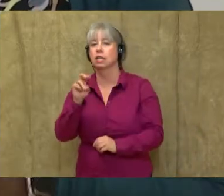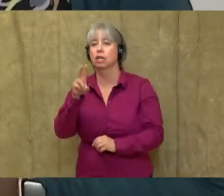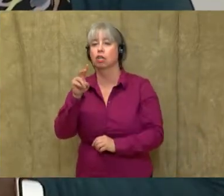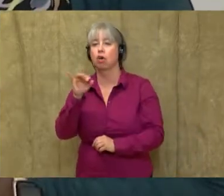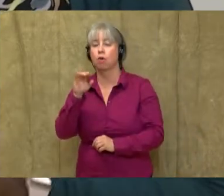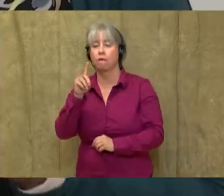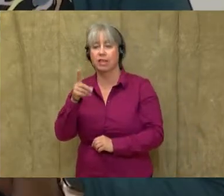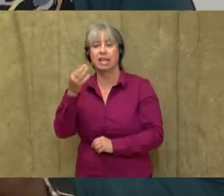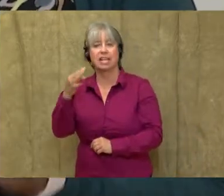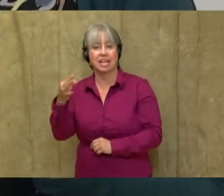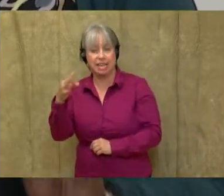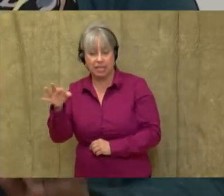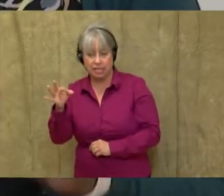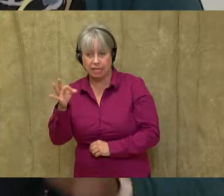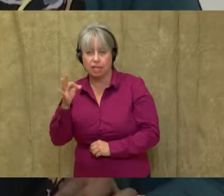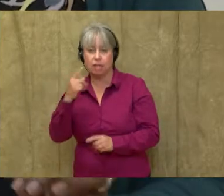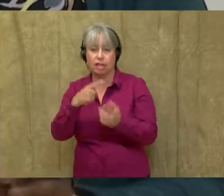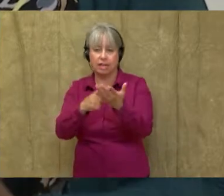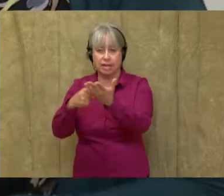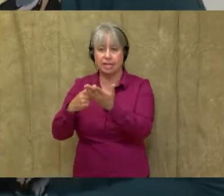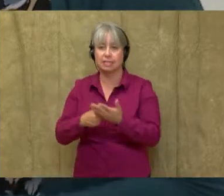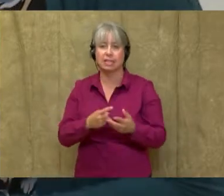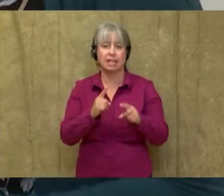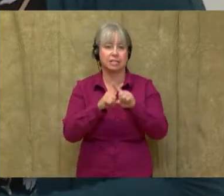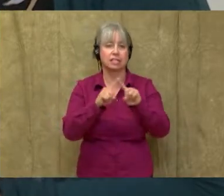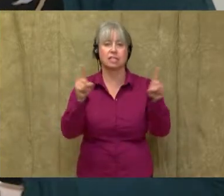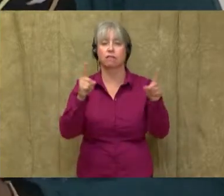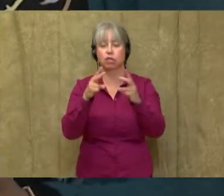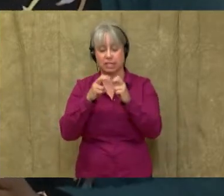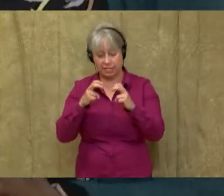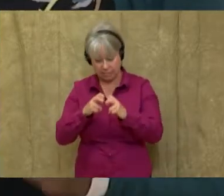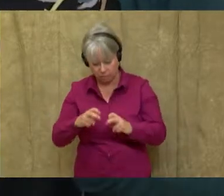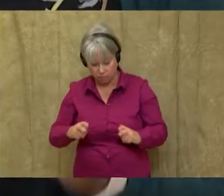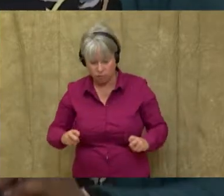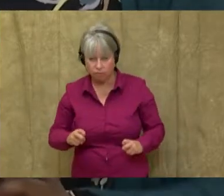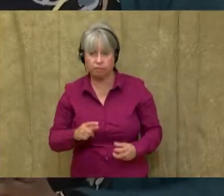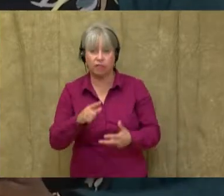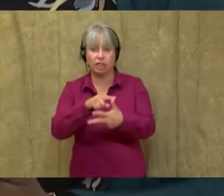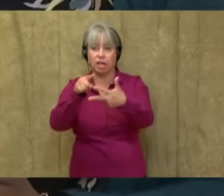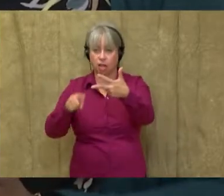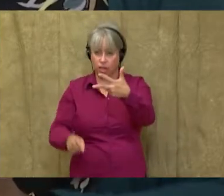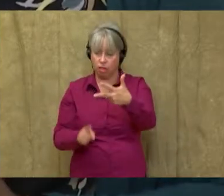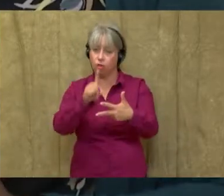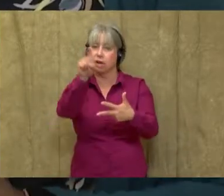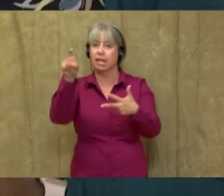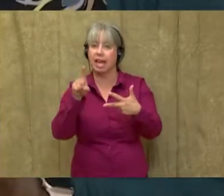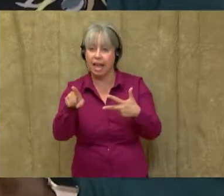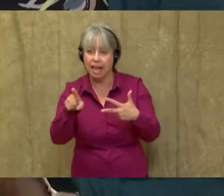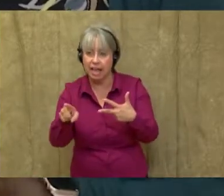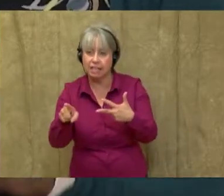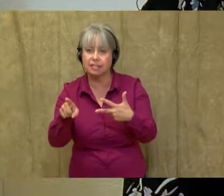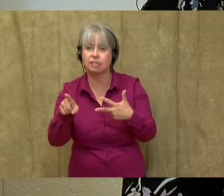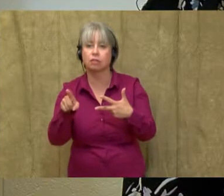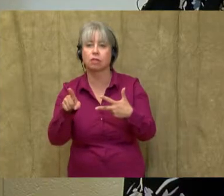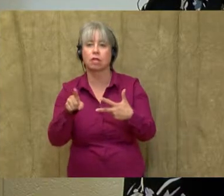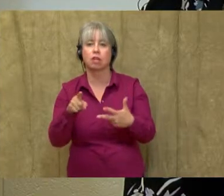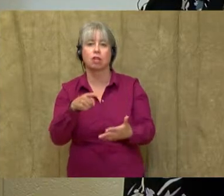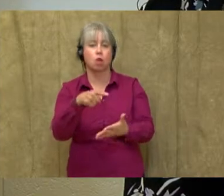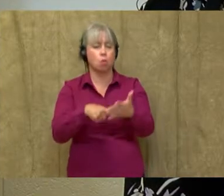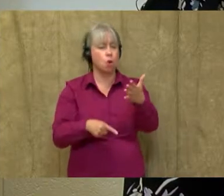these interpretations differ from poem to poem. The 3 questions that we're going to ask ourselves today are, the first one being, what